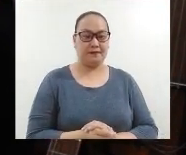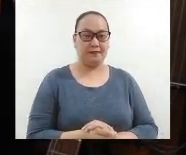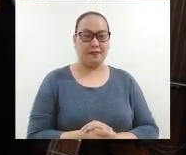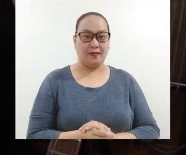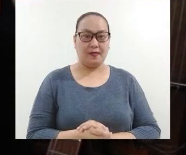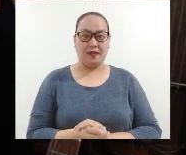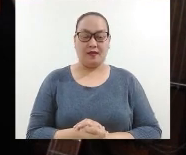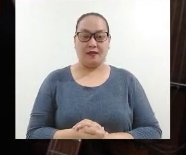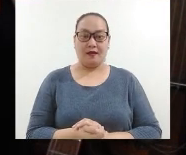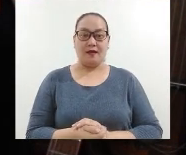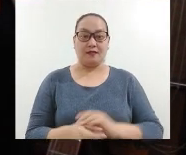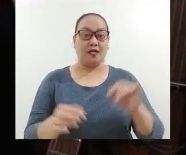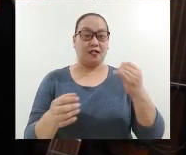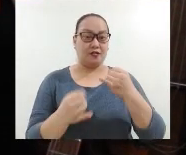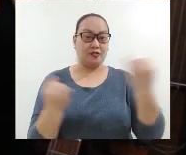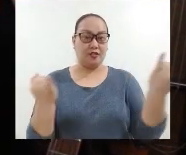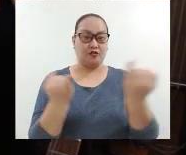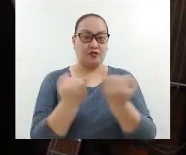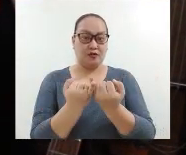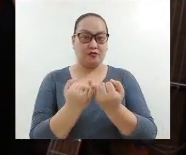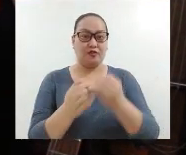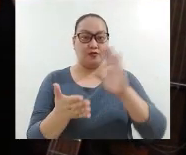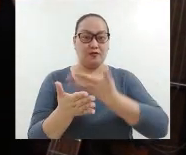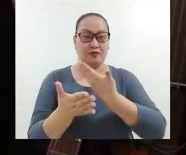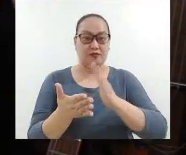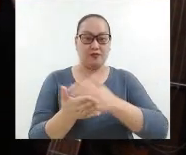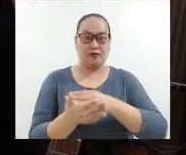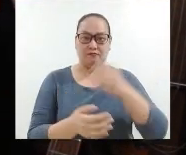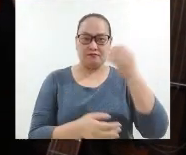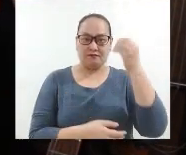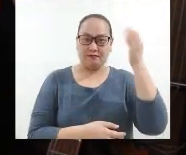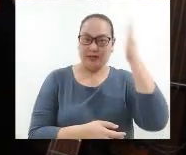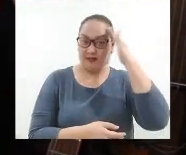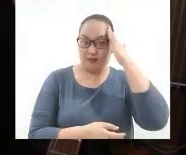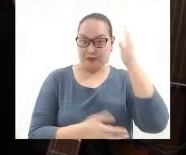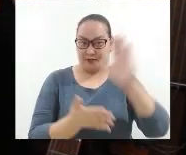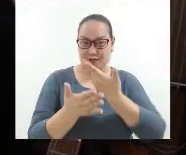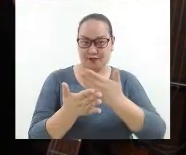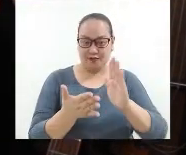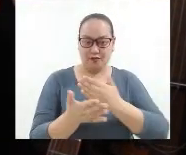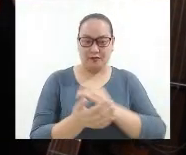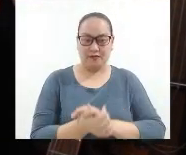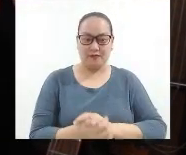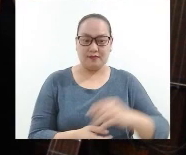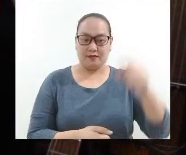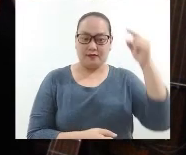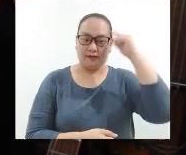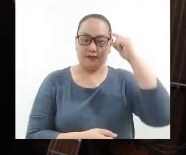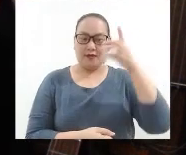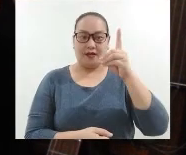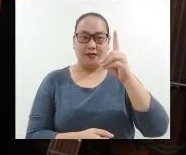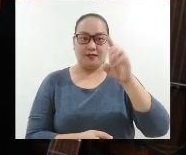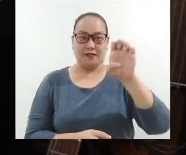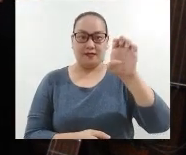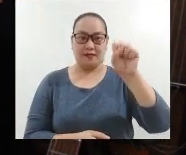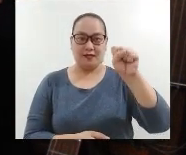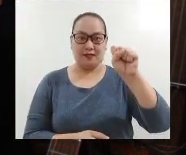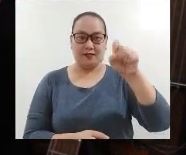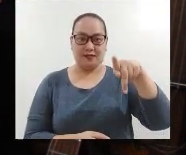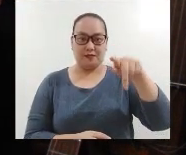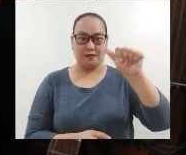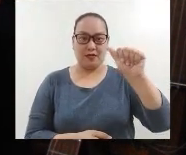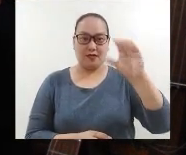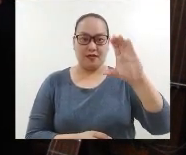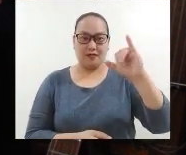It's actually an intro of a song. Are you familiar with that song? I think it's Despacito. Exactly, that's